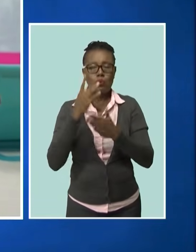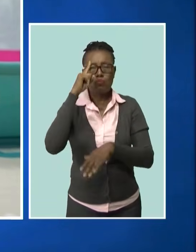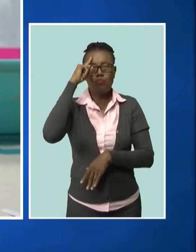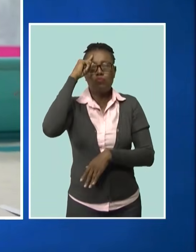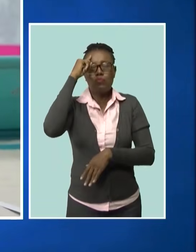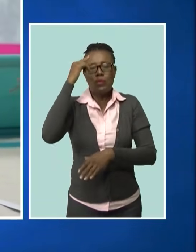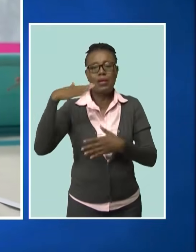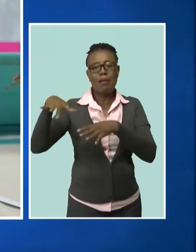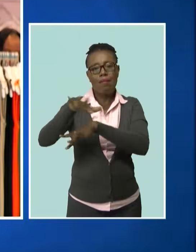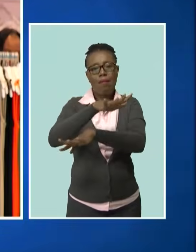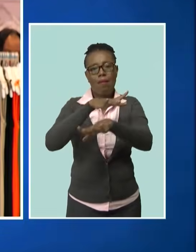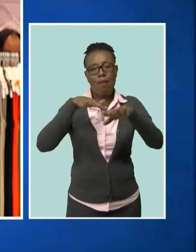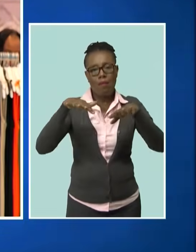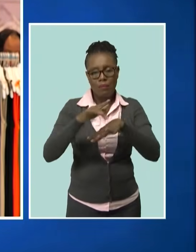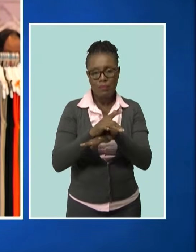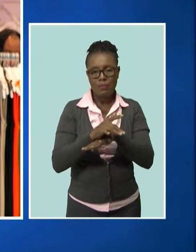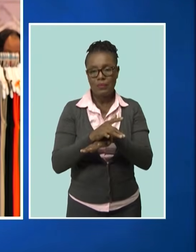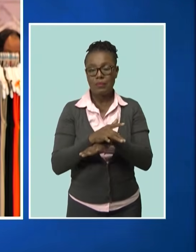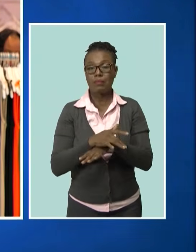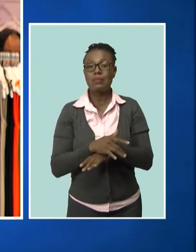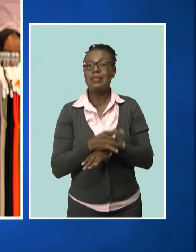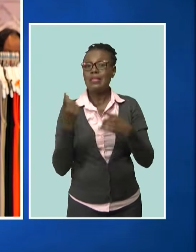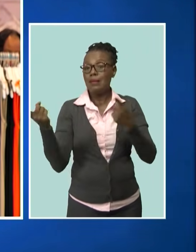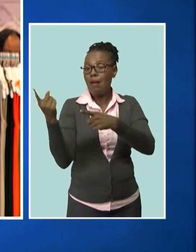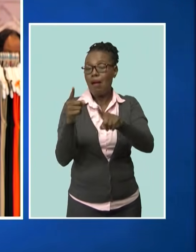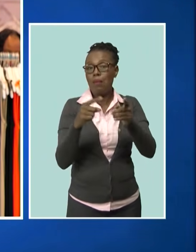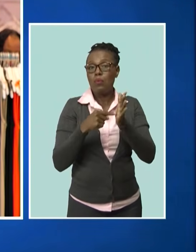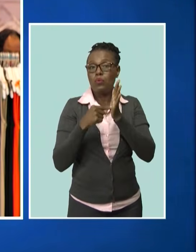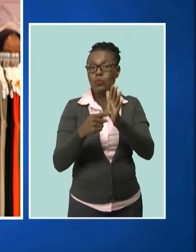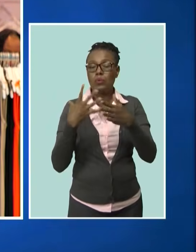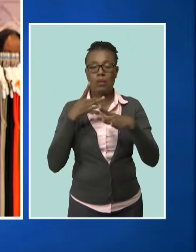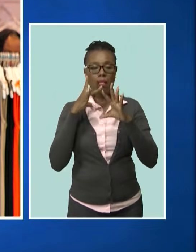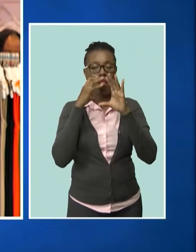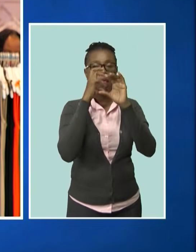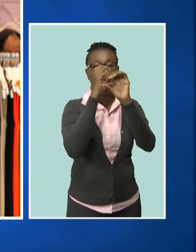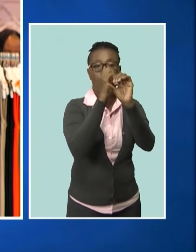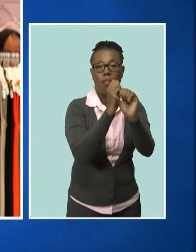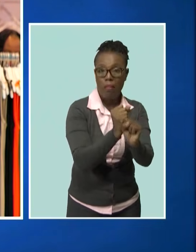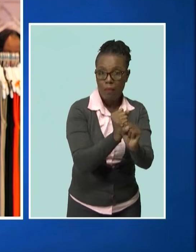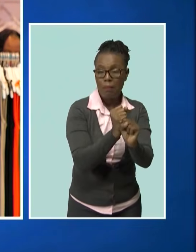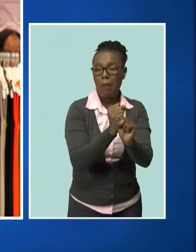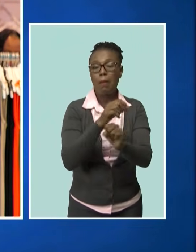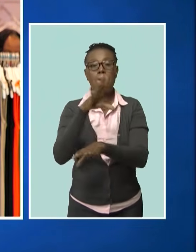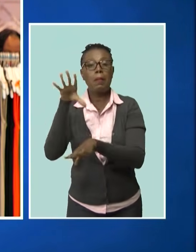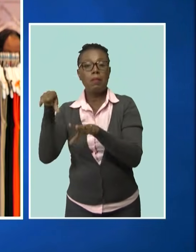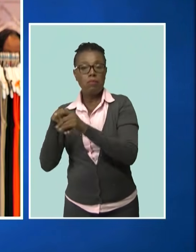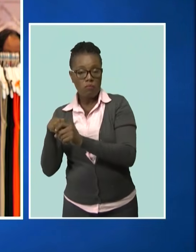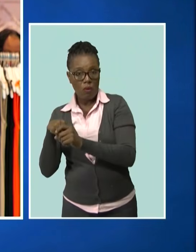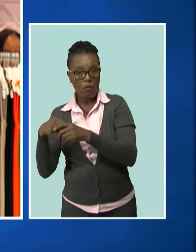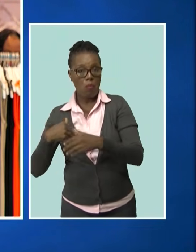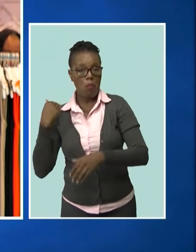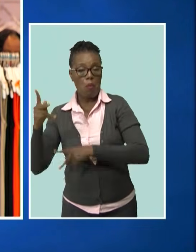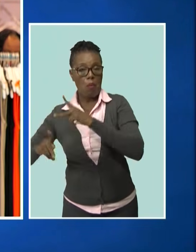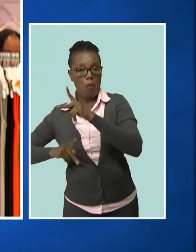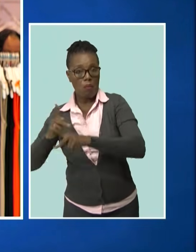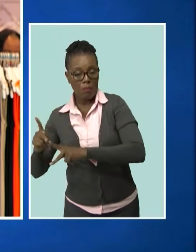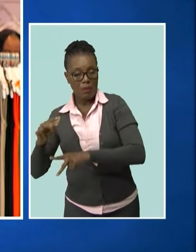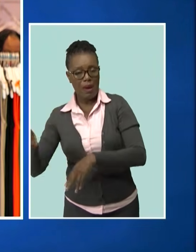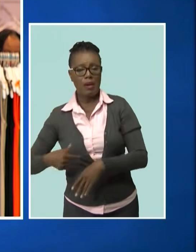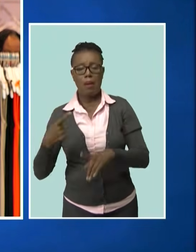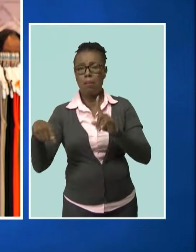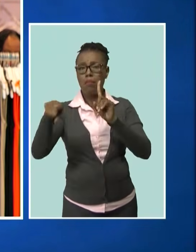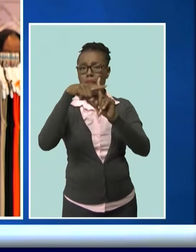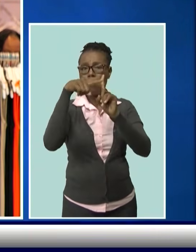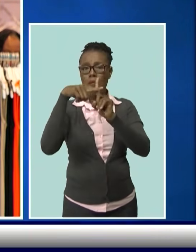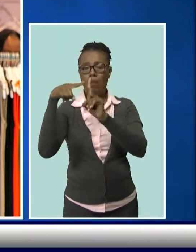This event proves that there are still a captive part of the youth that are doing positive things, and I trust